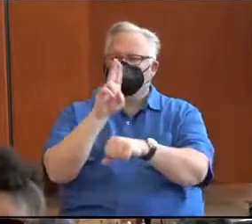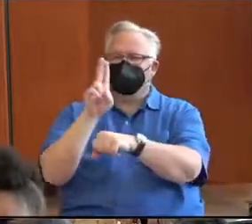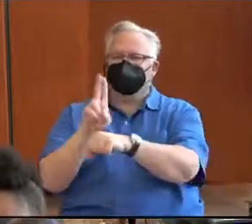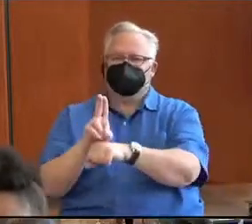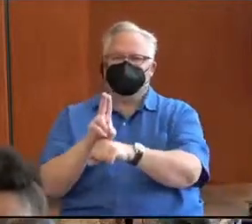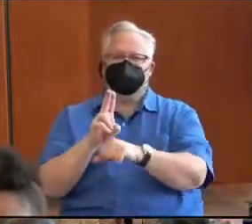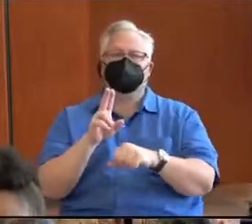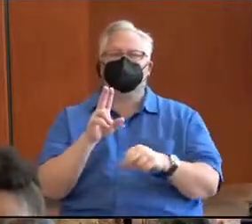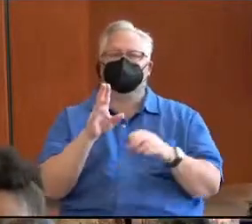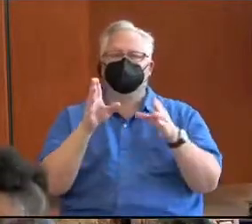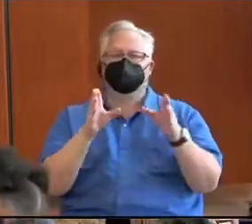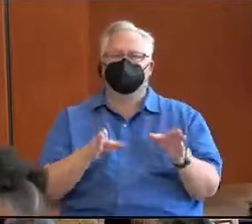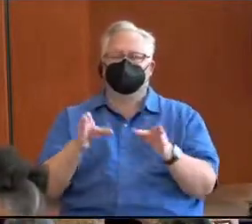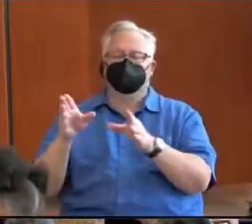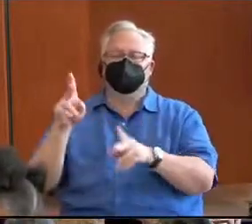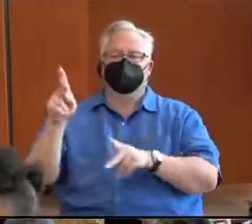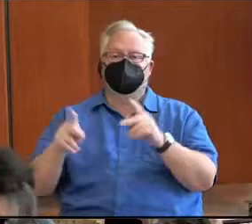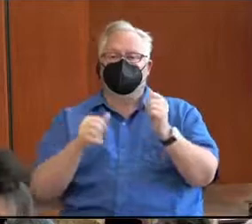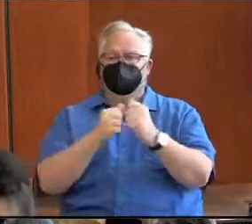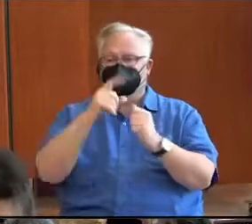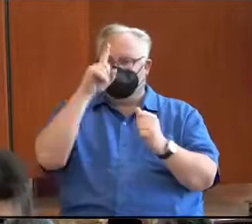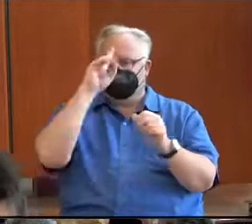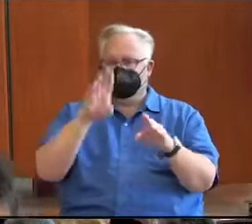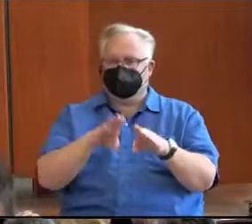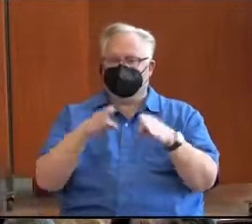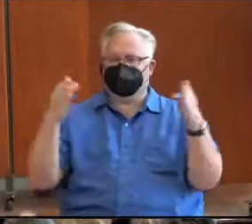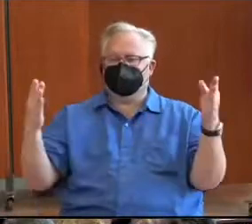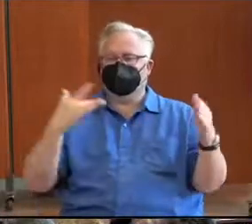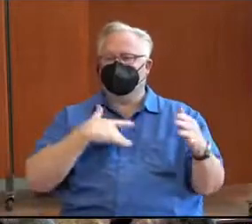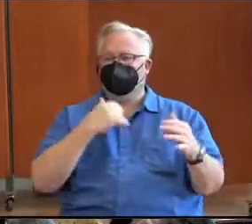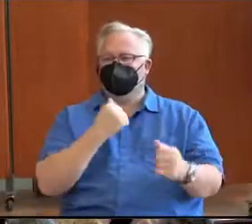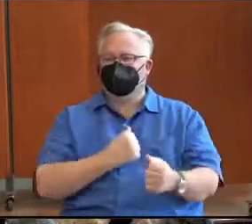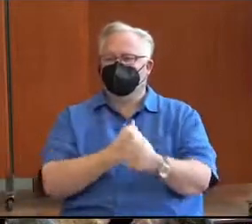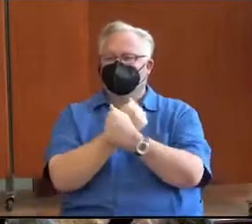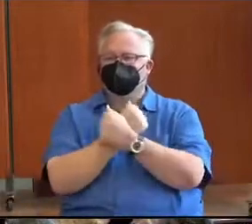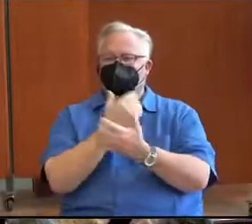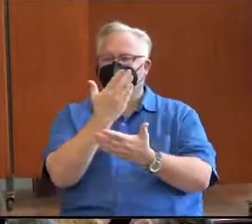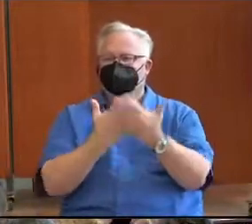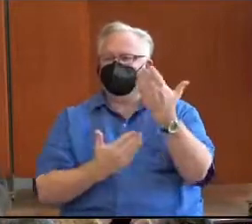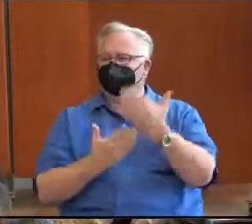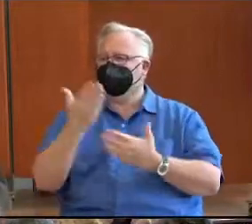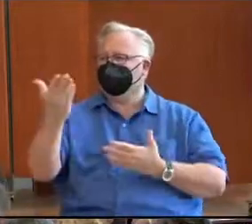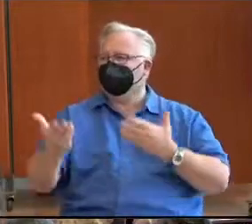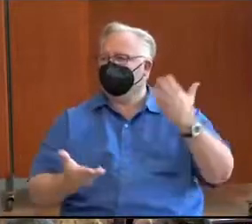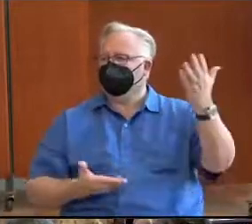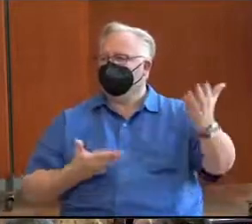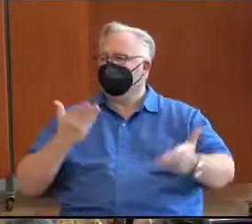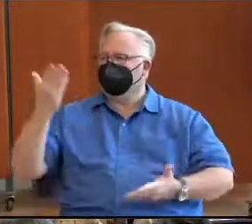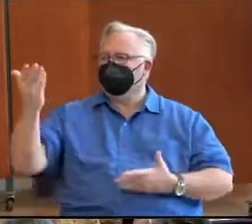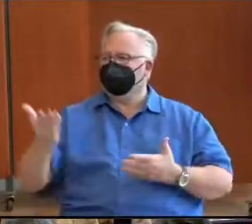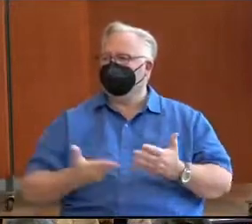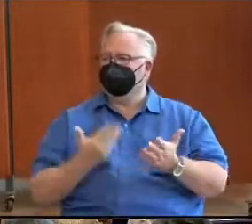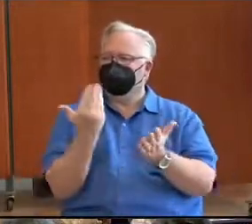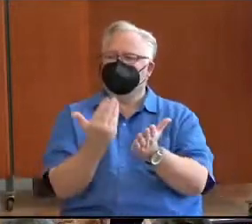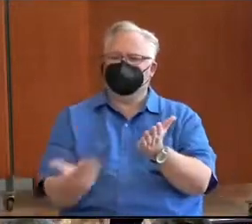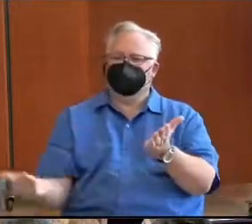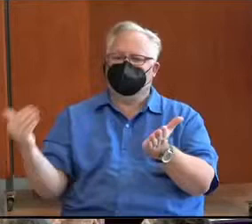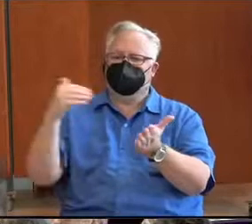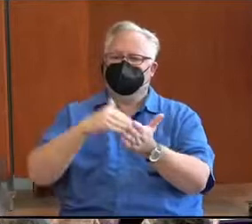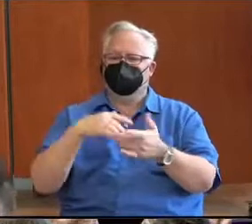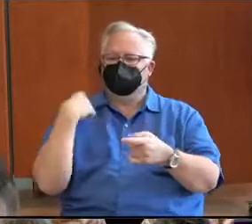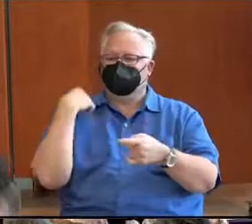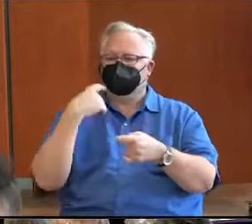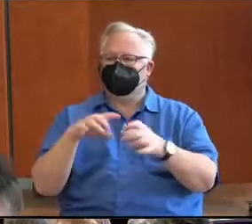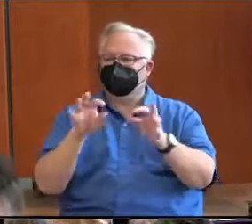Unitarian Universalists, a people of open minds, loving hearts, and welcoming hands.